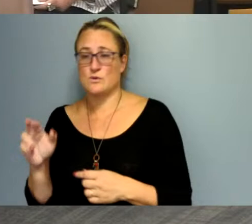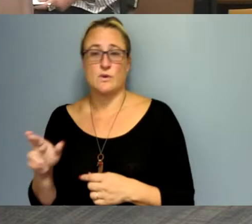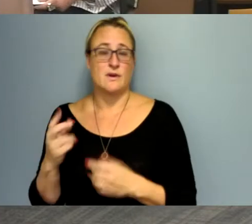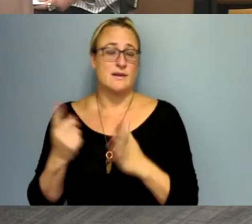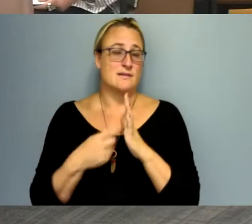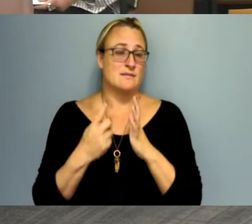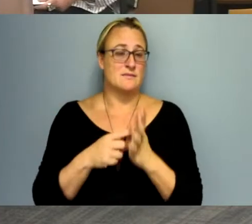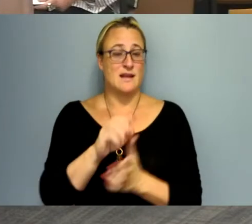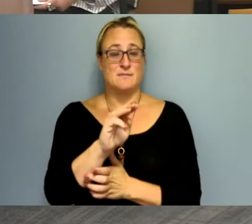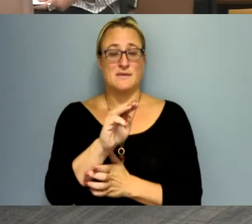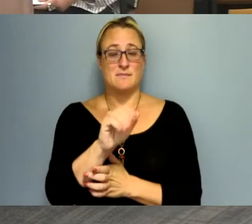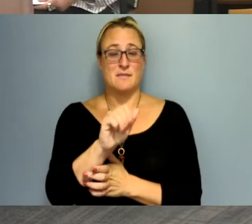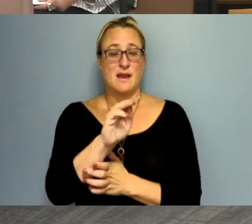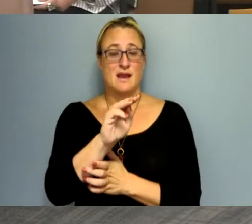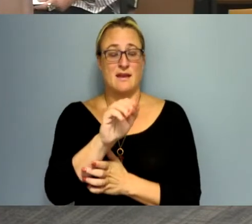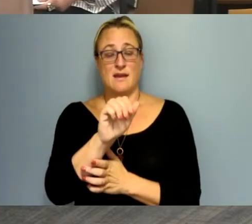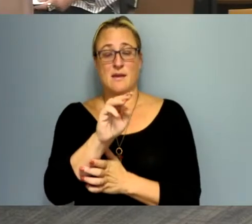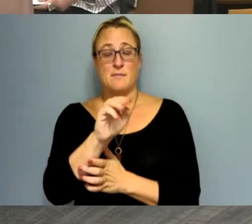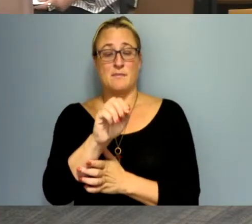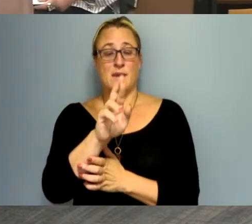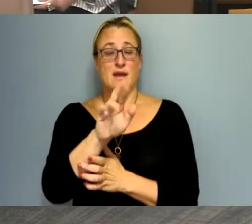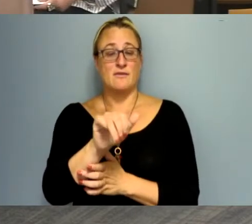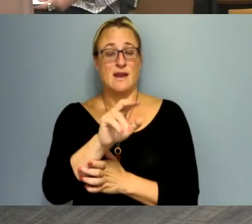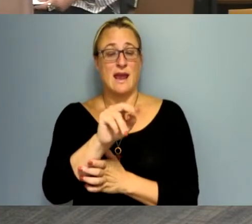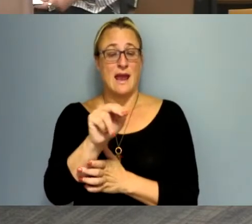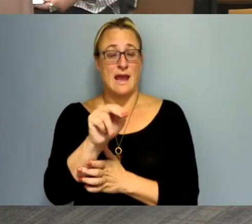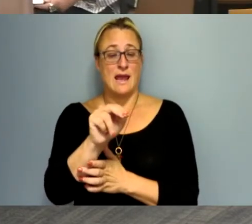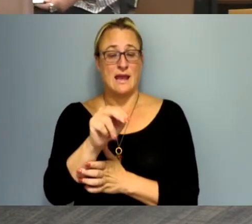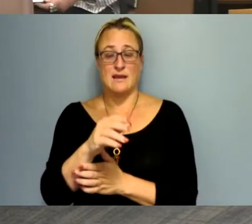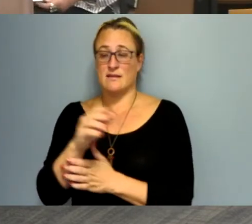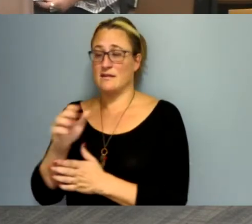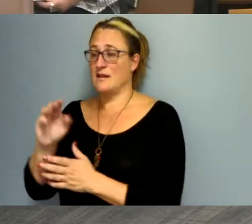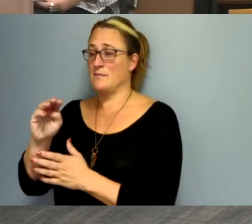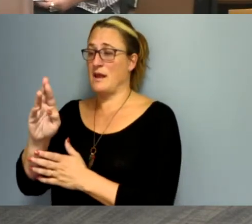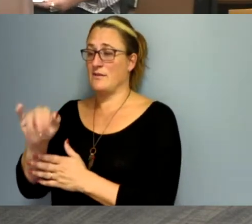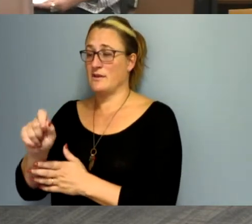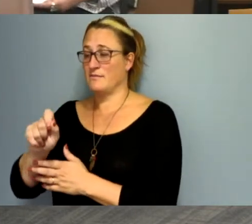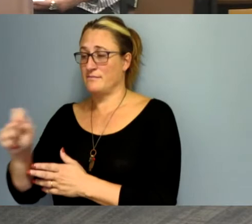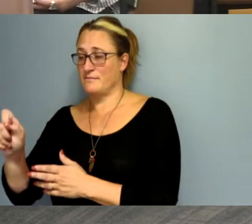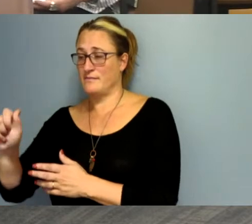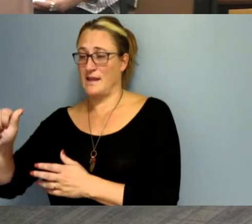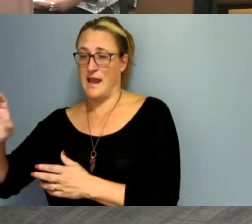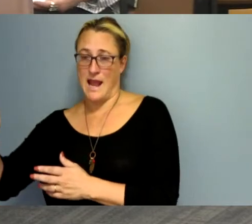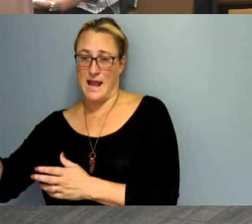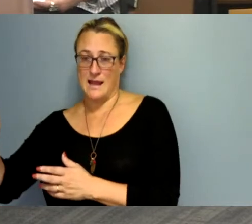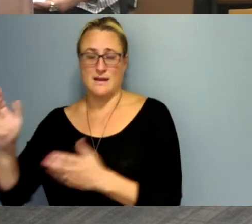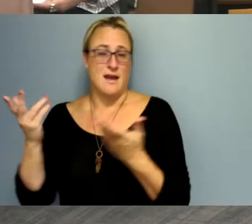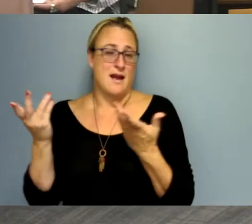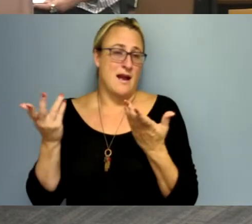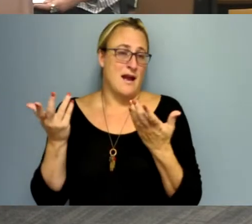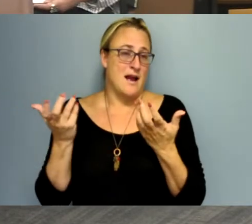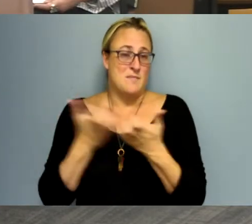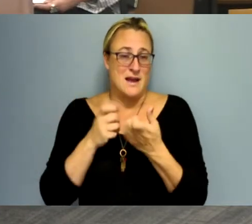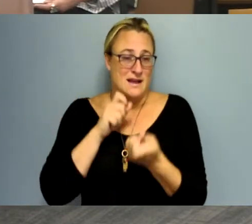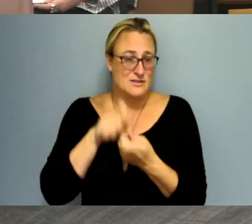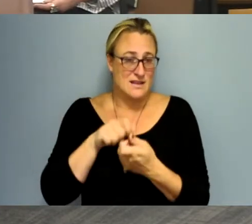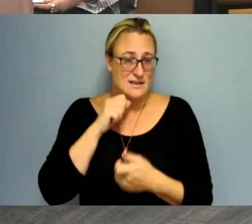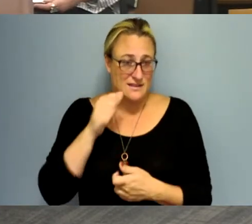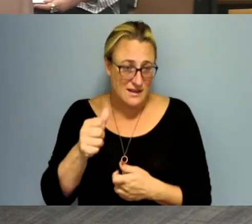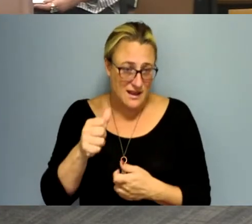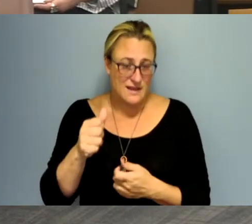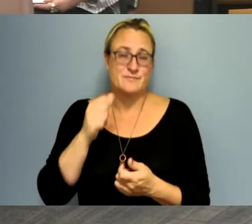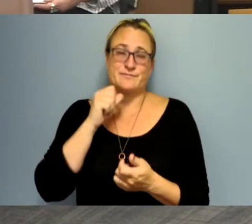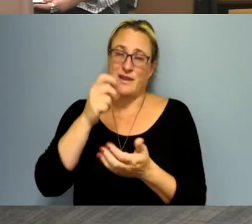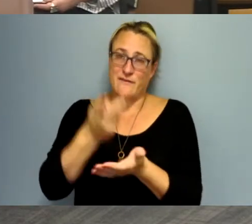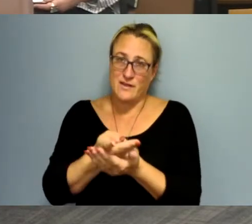has Mary as the first name and Ann as the middle name, and it just doesn't match 100%. So we're able to verify it through our system, look at what